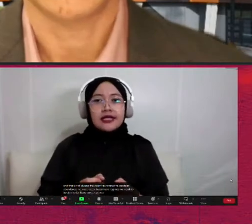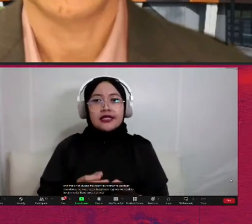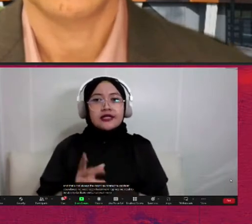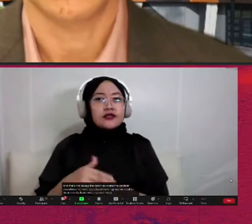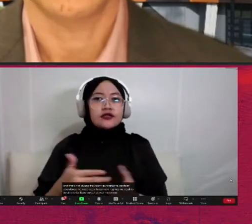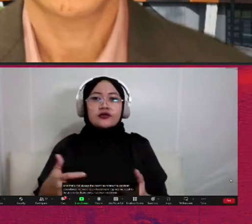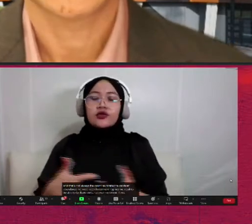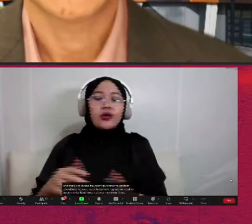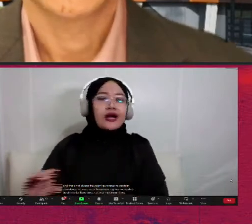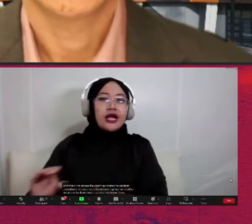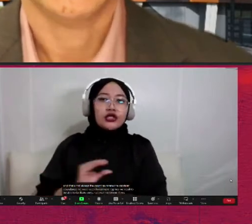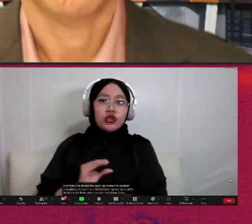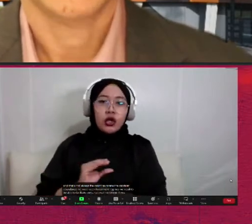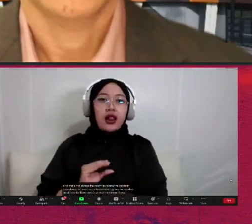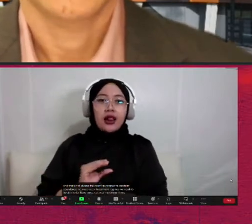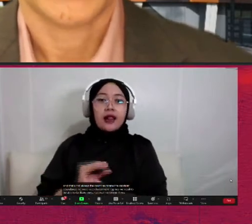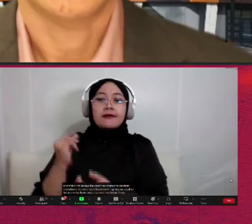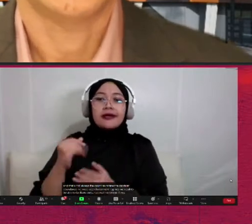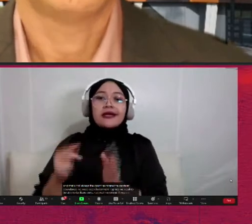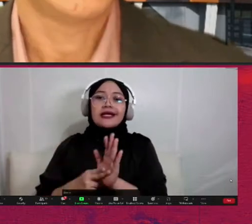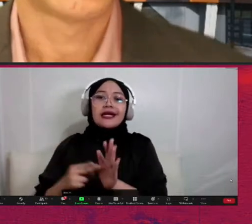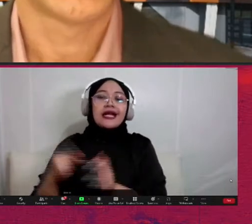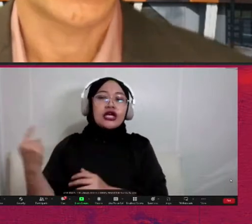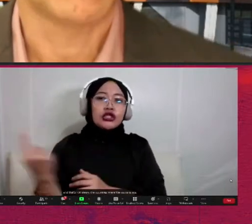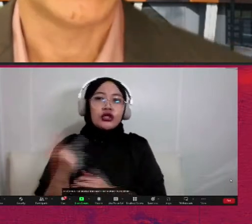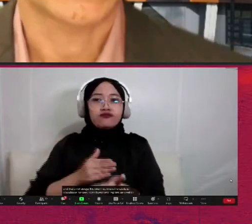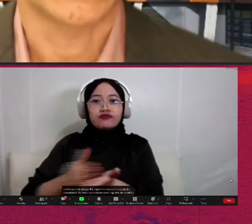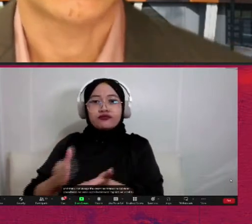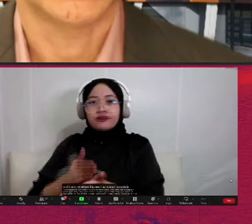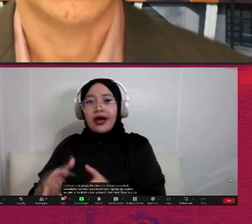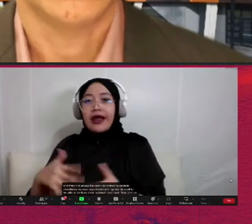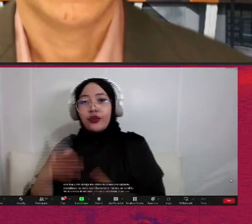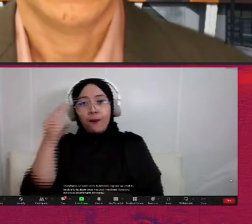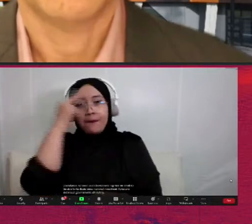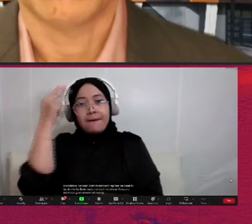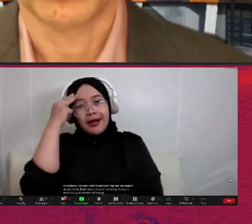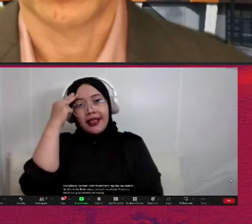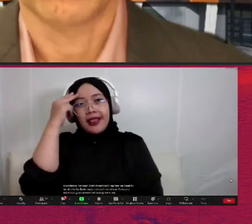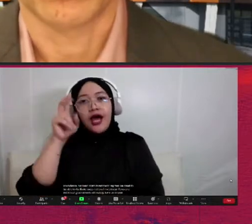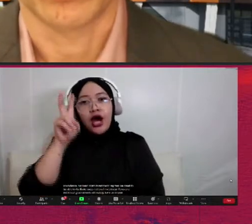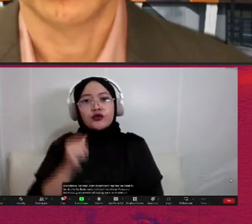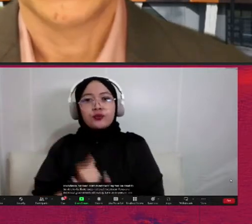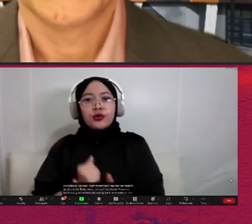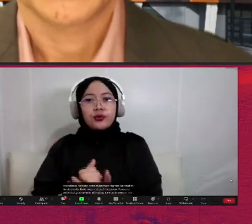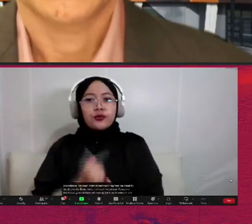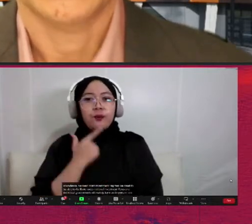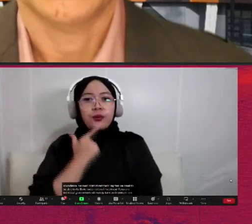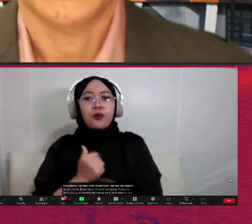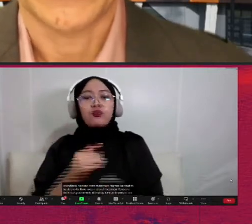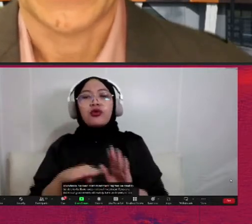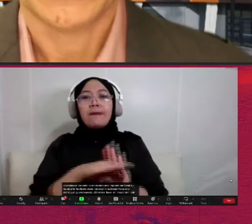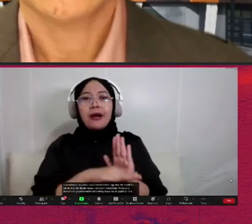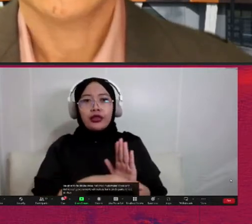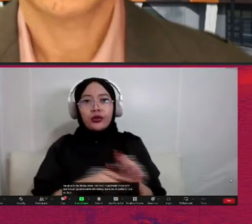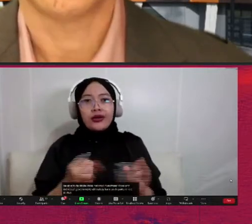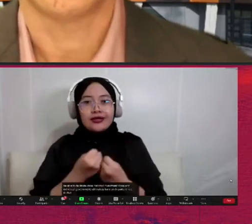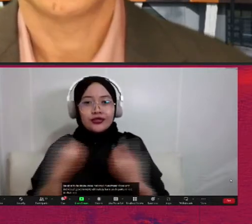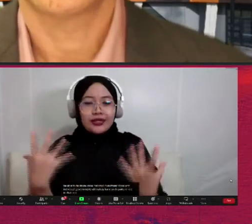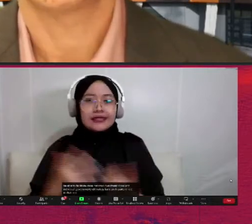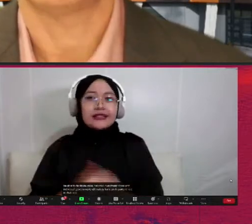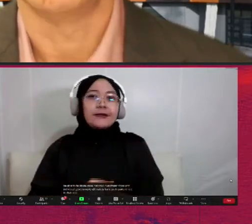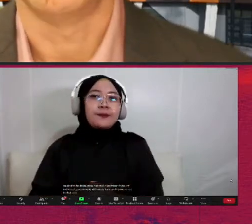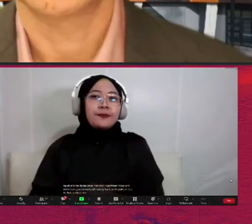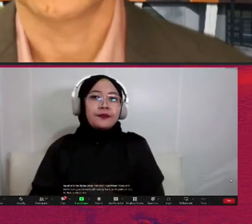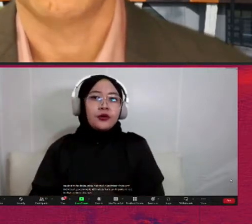cross-national investment flows, and individual governments ultimately have an important role in that